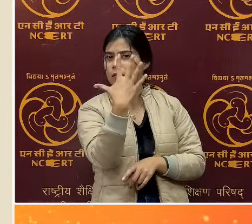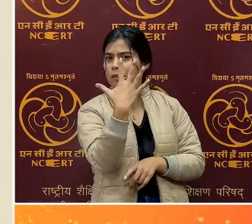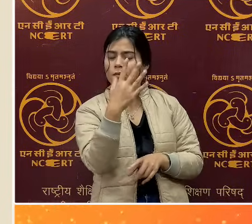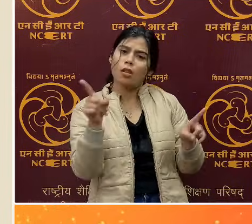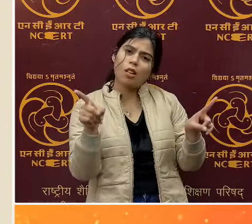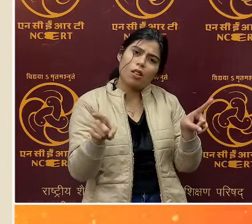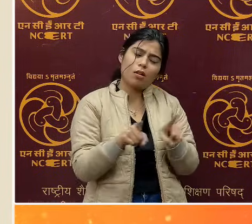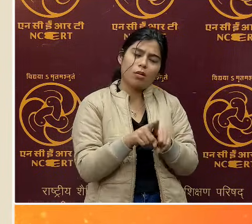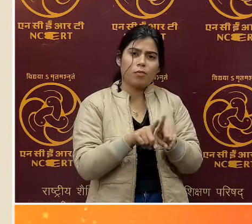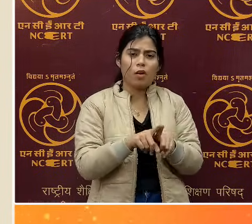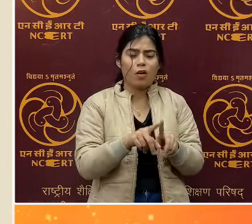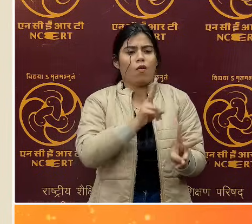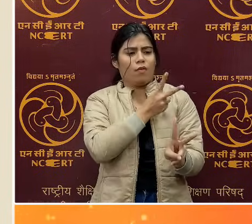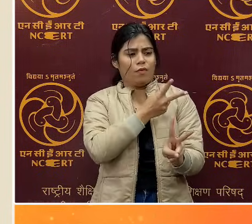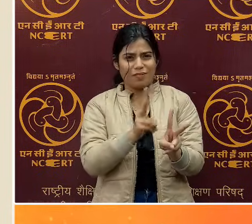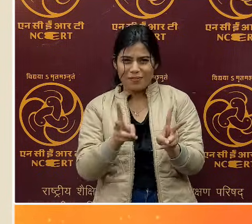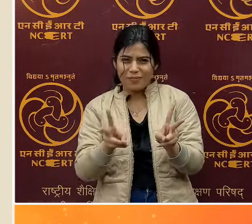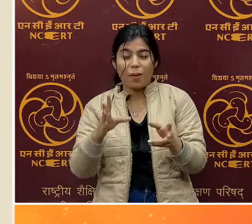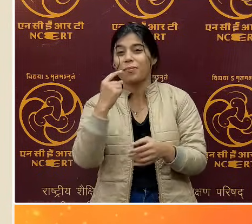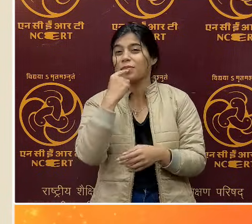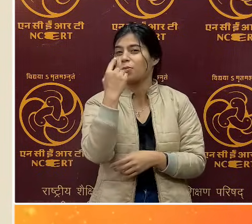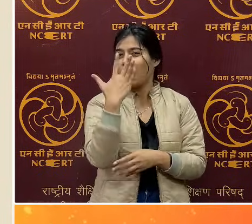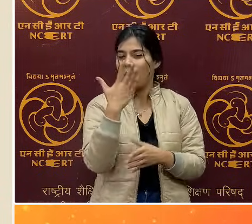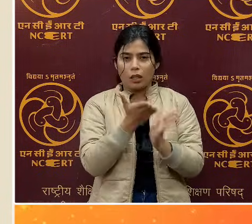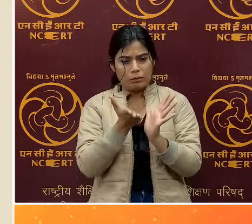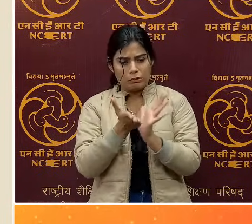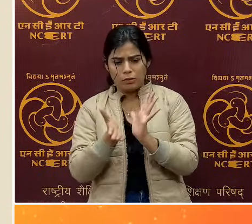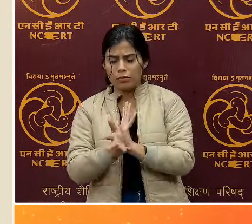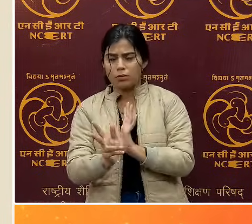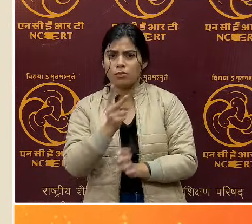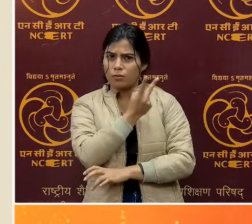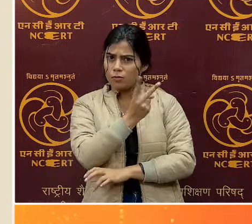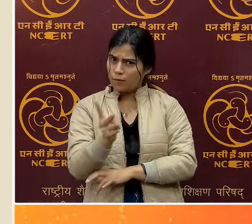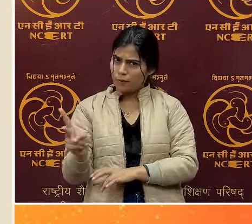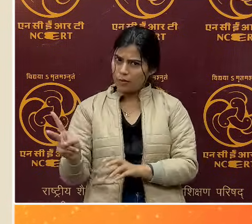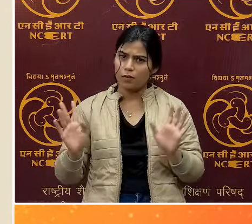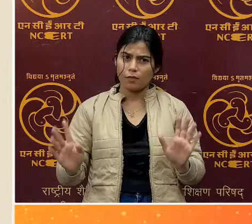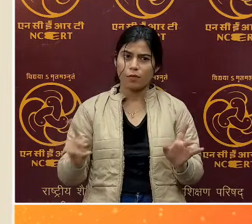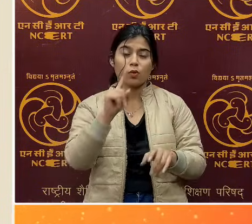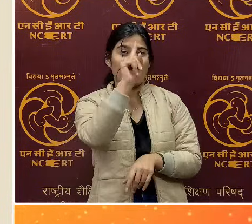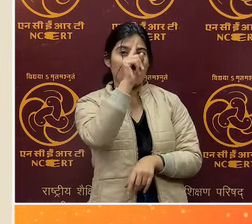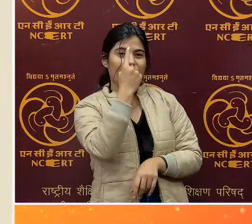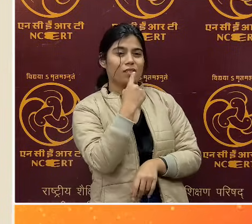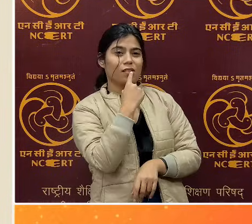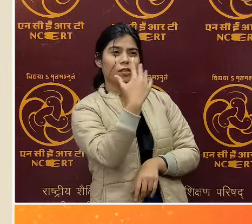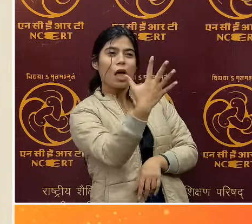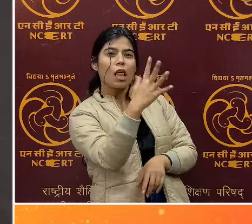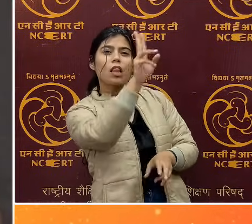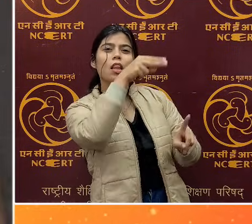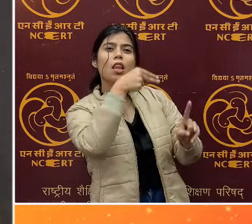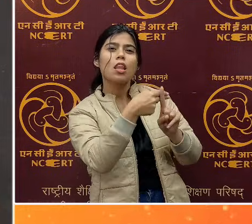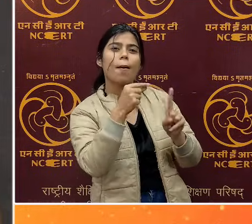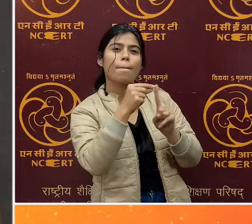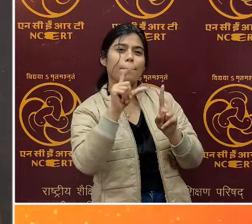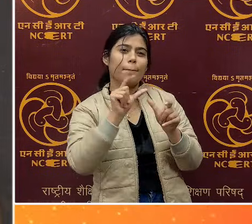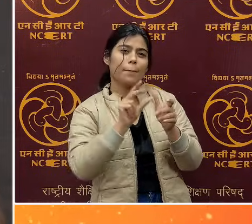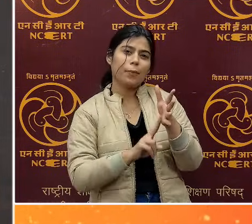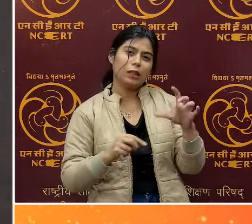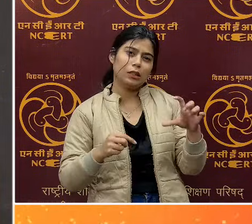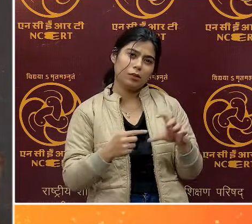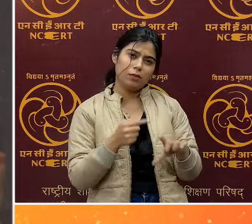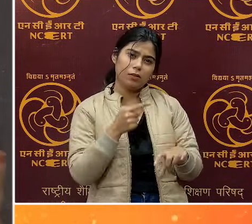So ma'am, there are different types of mirror, and the first we have on the screen as well, right? Yes. This is called plane mirror. So class 7 we study